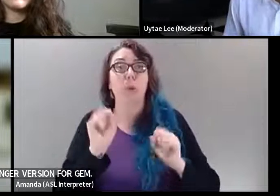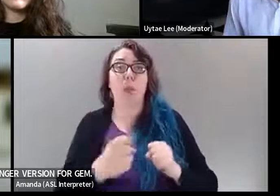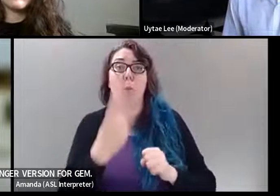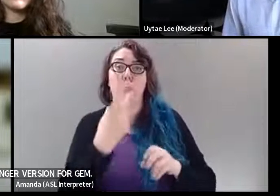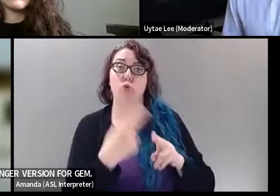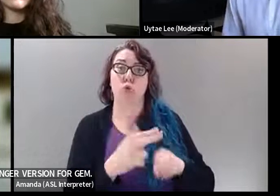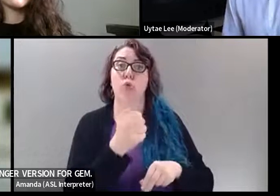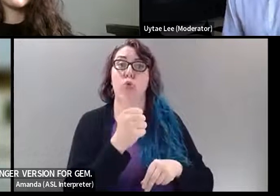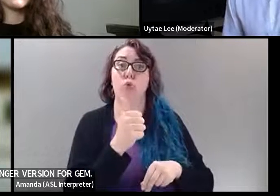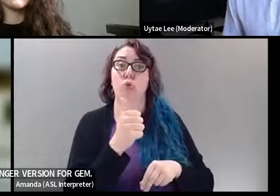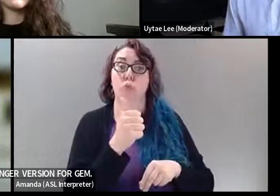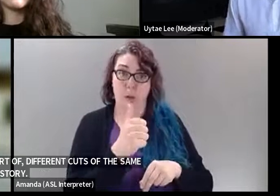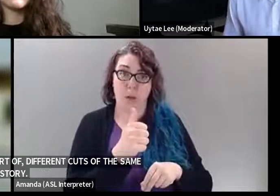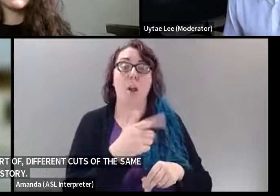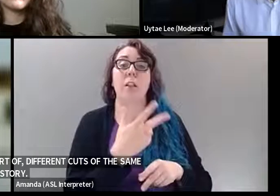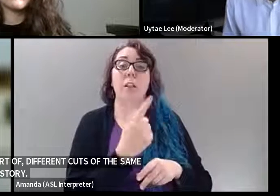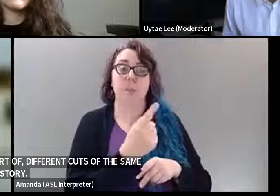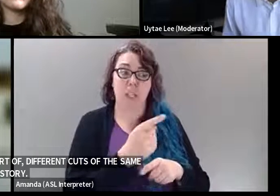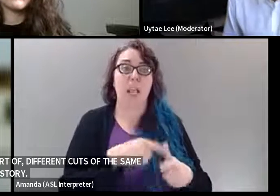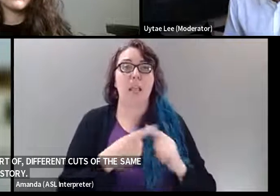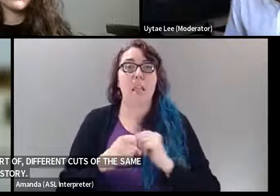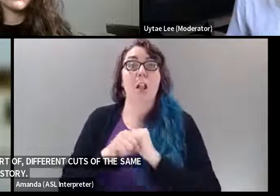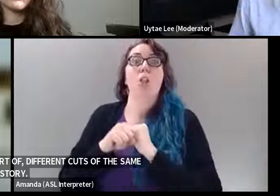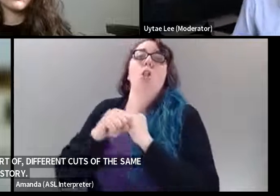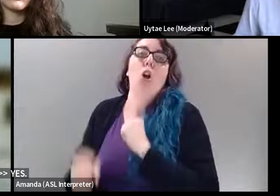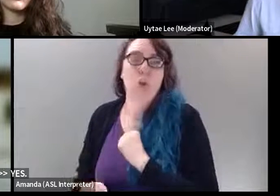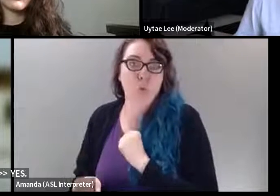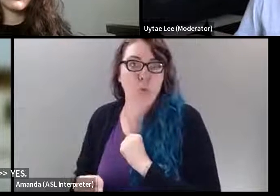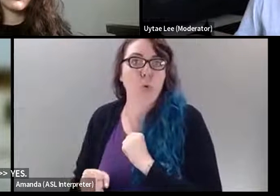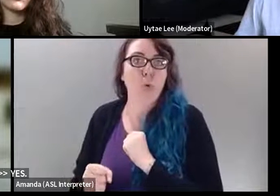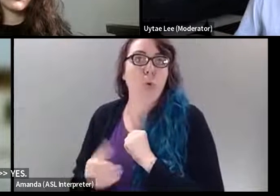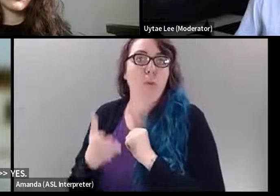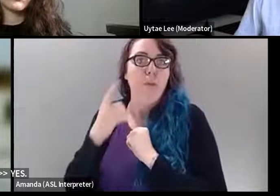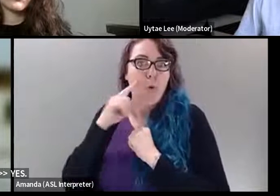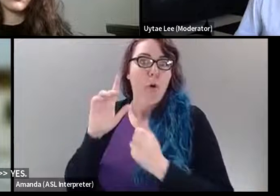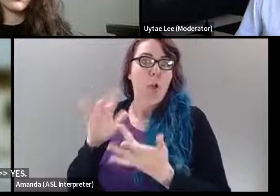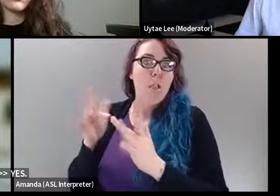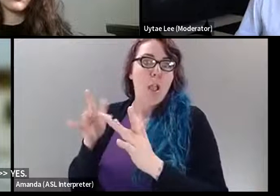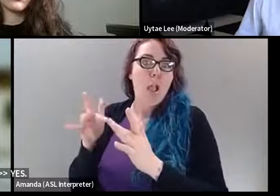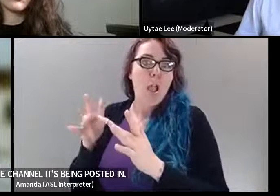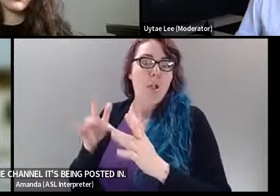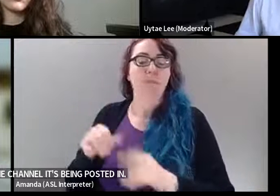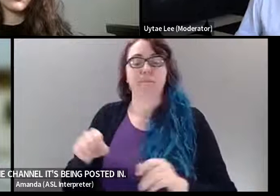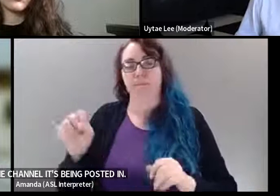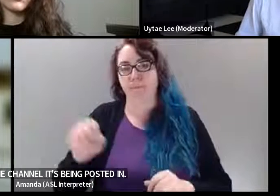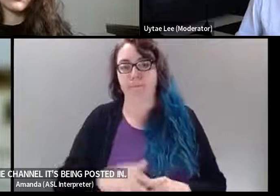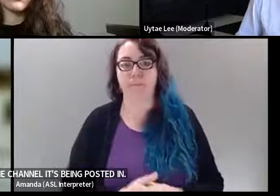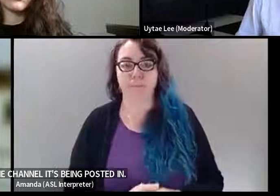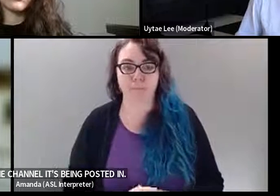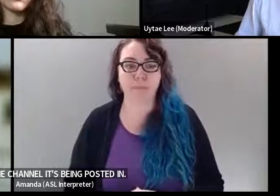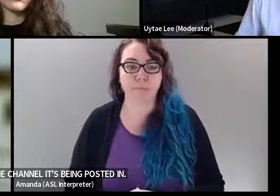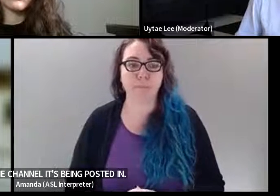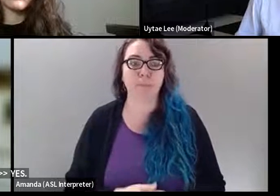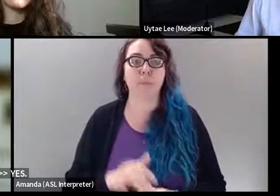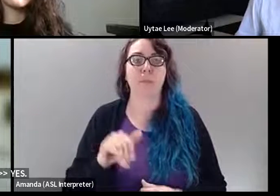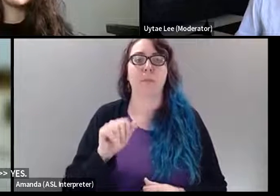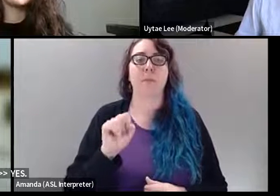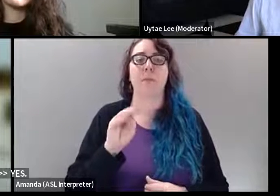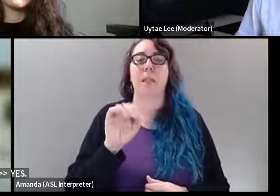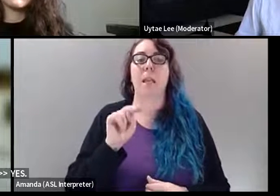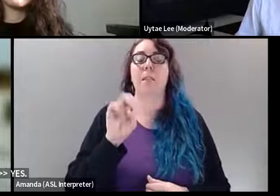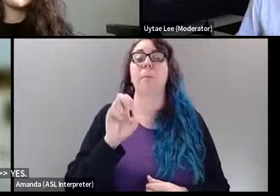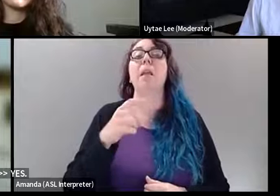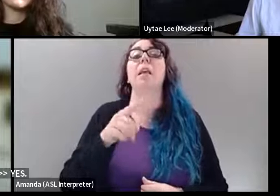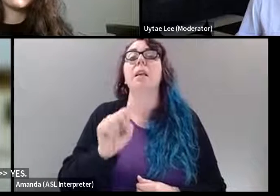Yes. And that doesn't usually, for nature of things at The Passionate Eye and Doc Channel, it's both air on